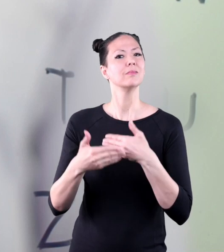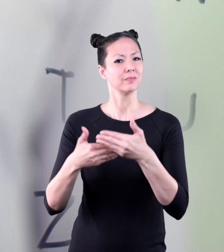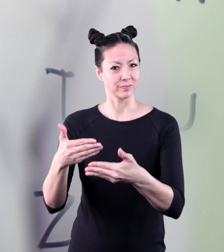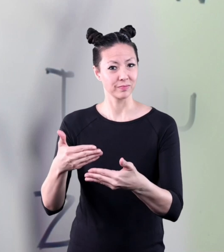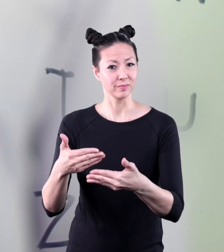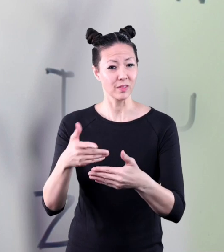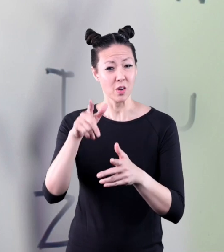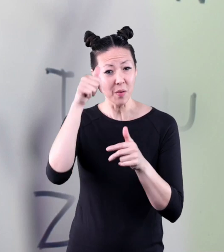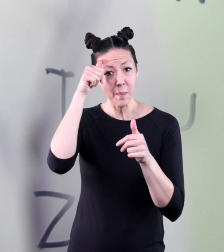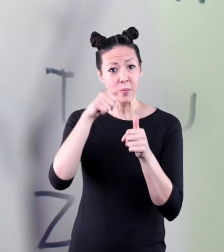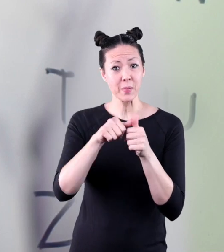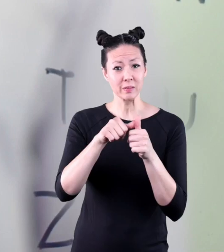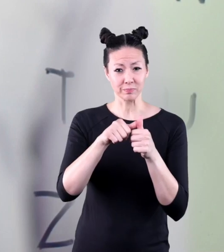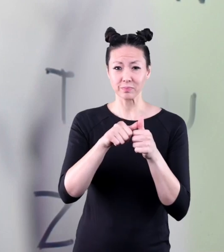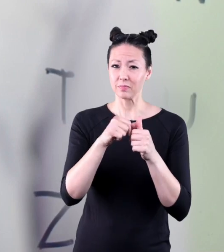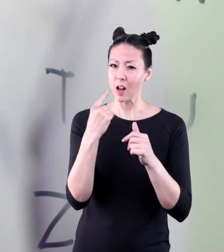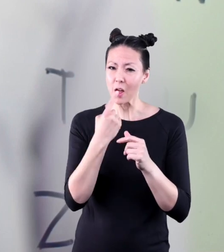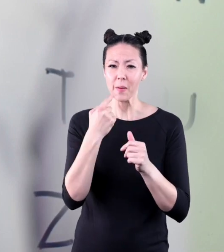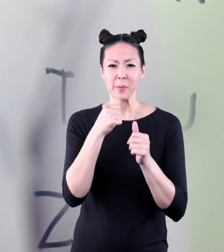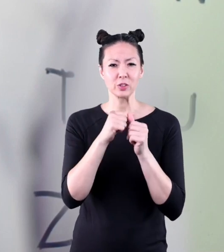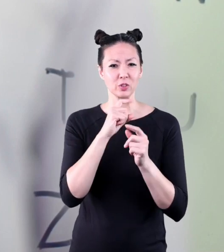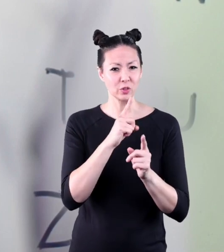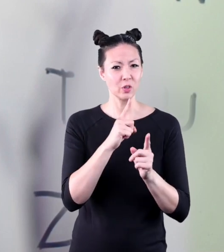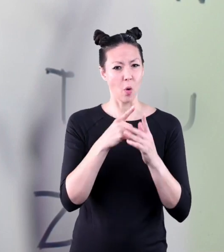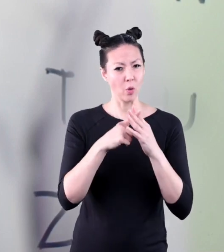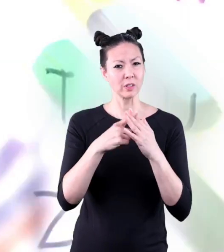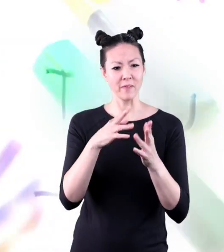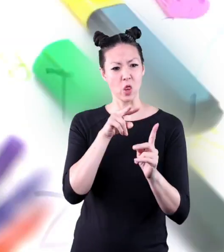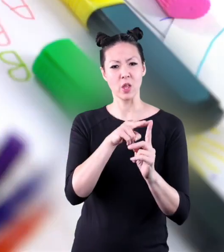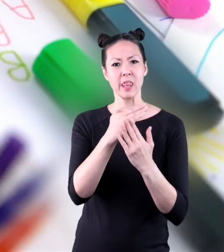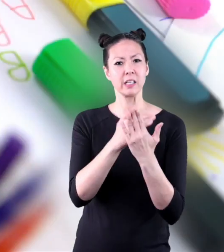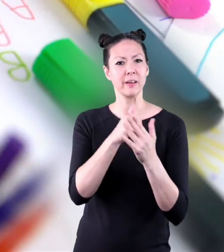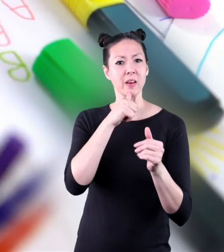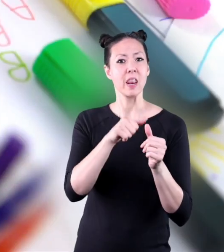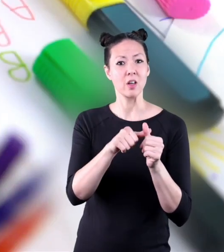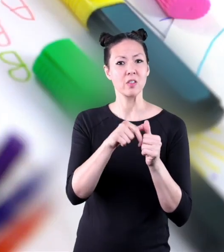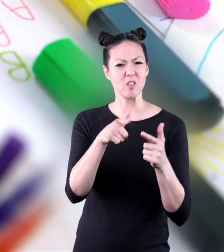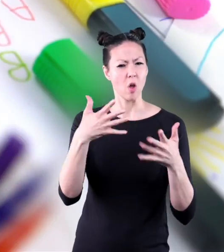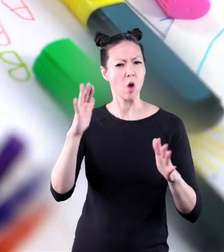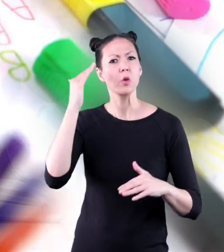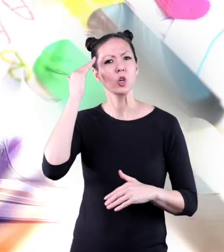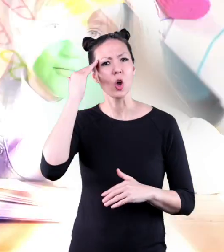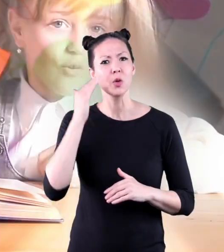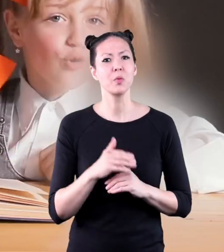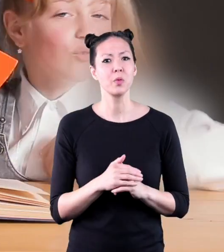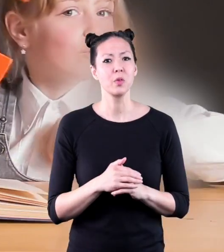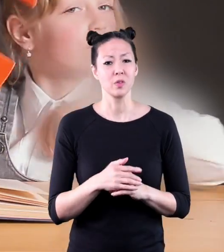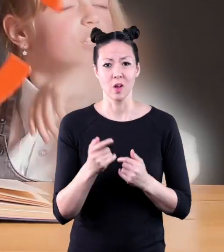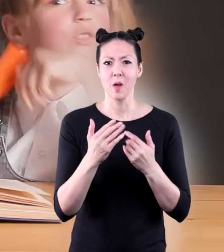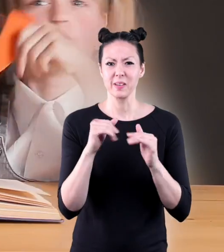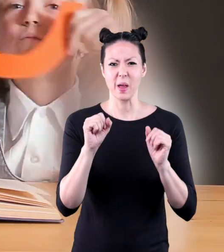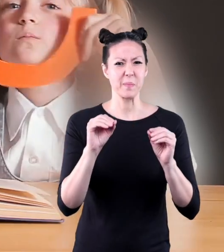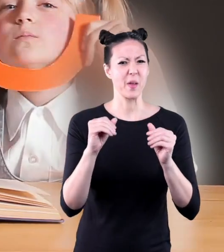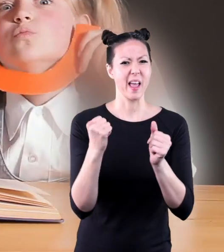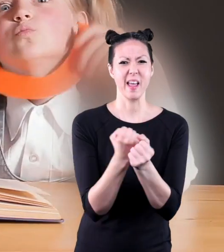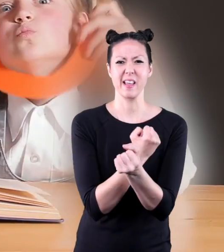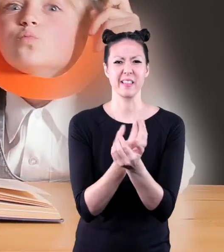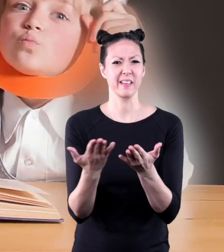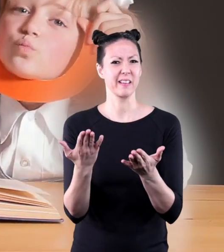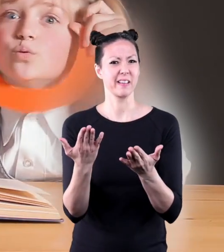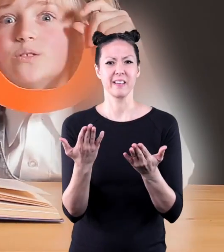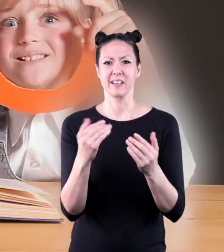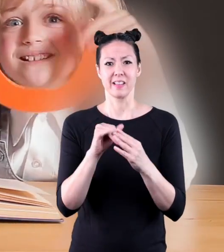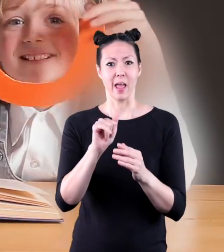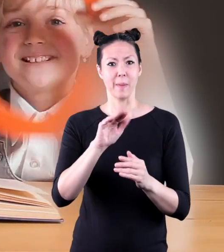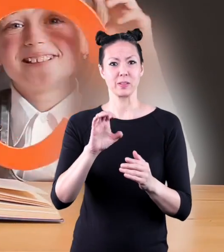you remember that you always have to go back to your original list of letters that you already know, you can put almost anything